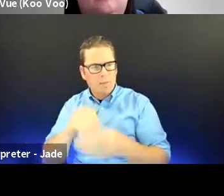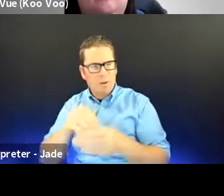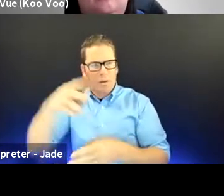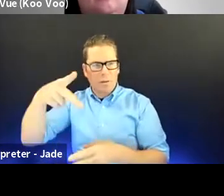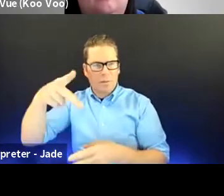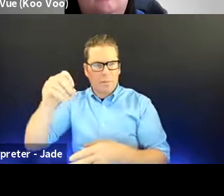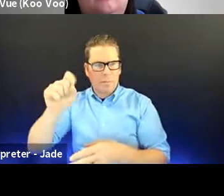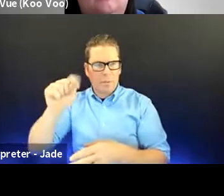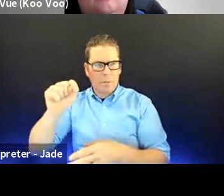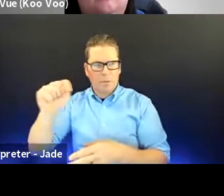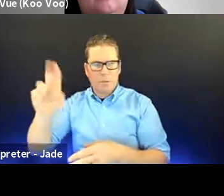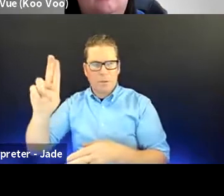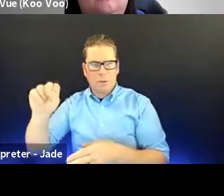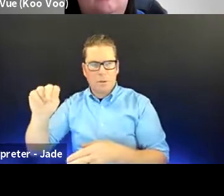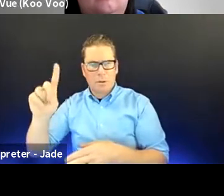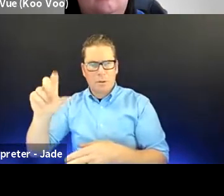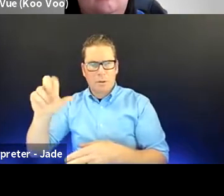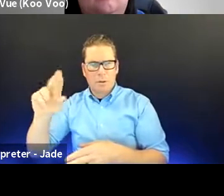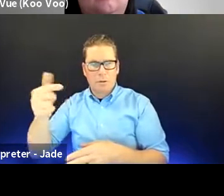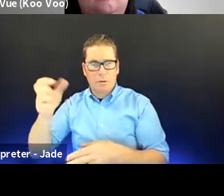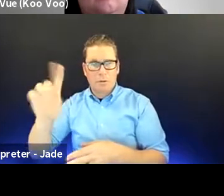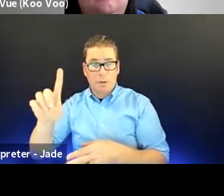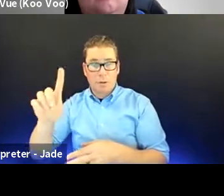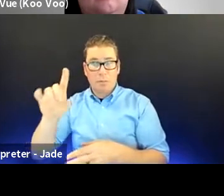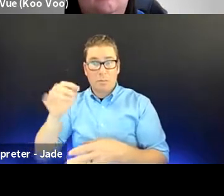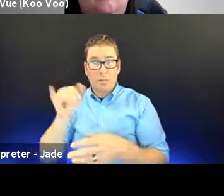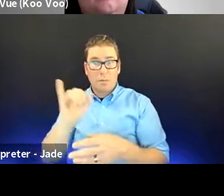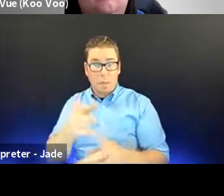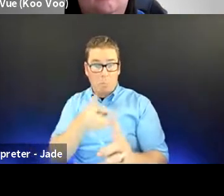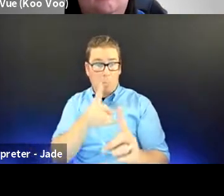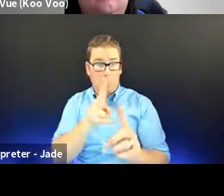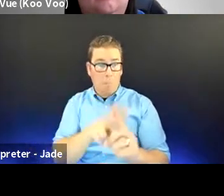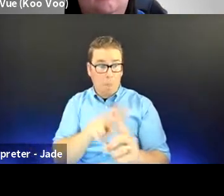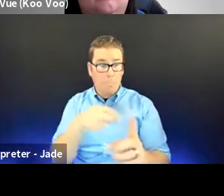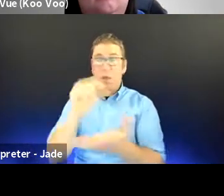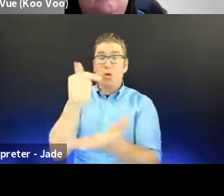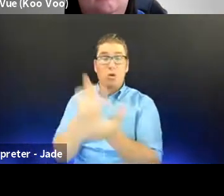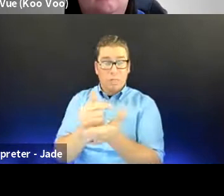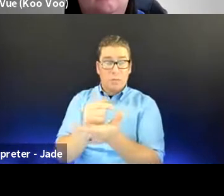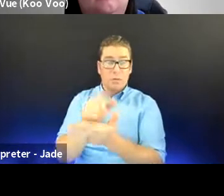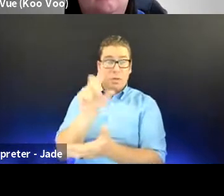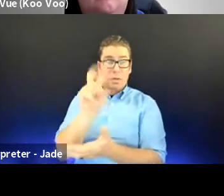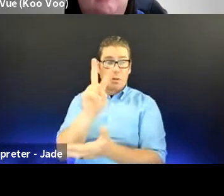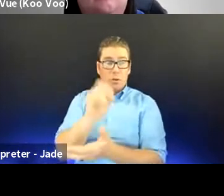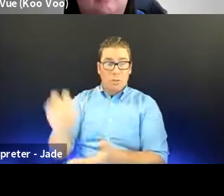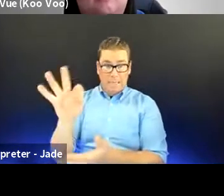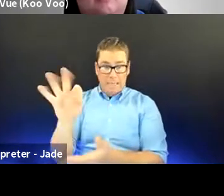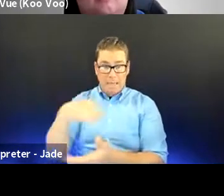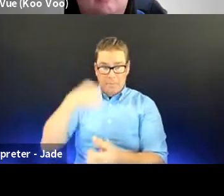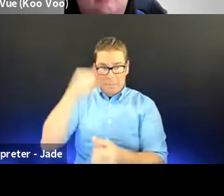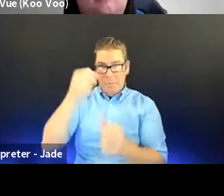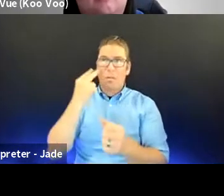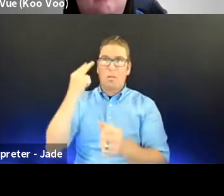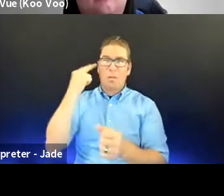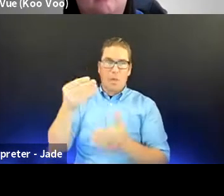was literally 2009. And as those that graduated in 2009 probably remember, it was the Great Recession, and job